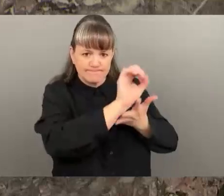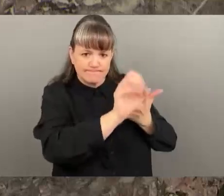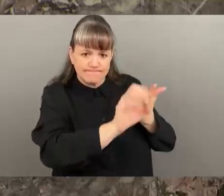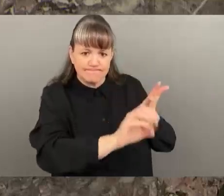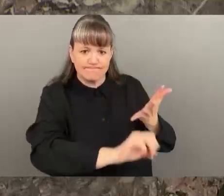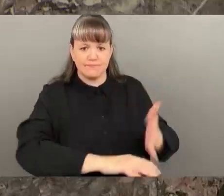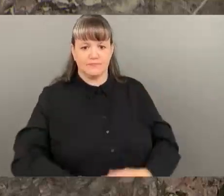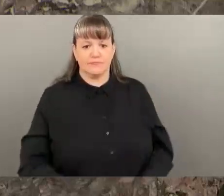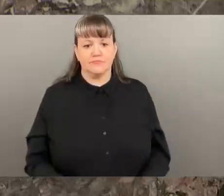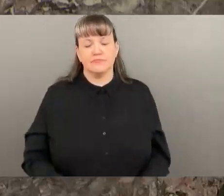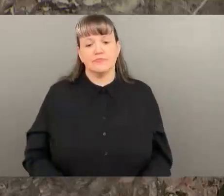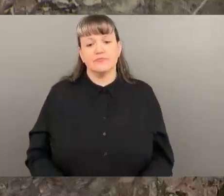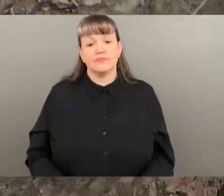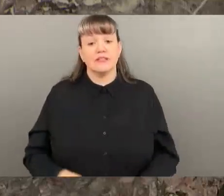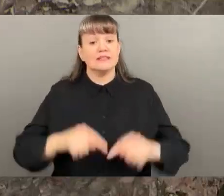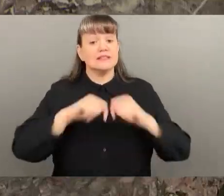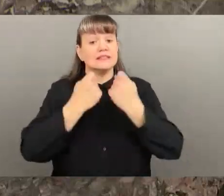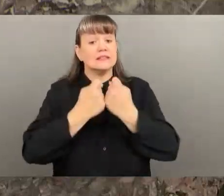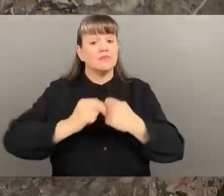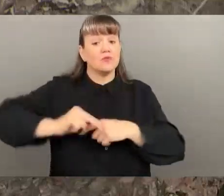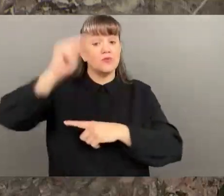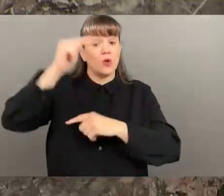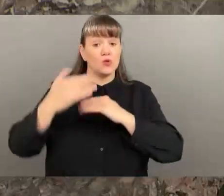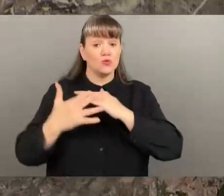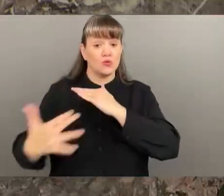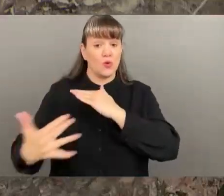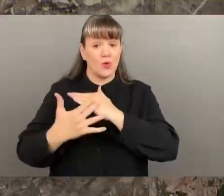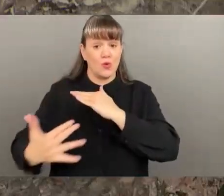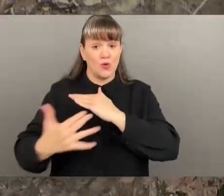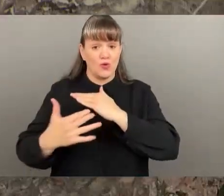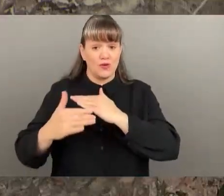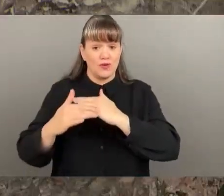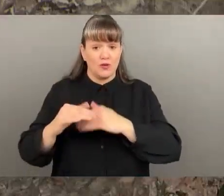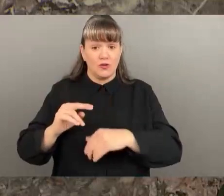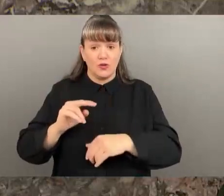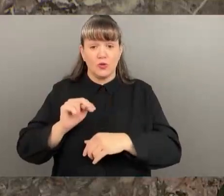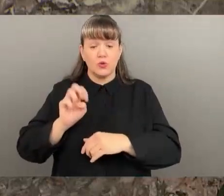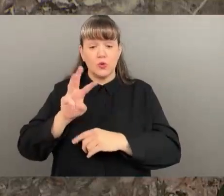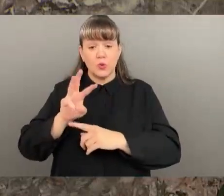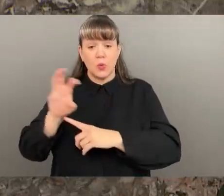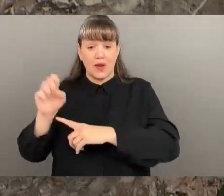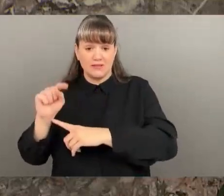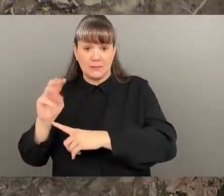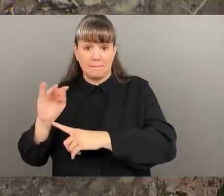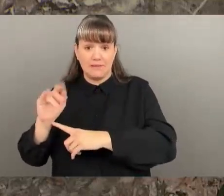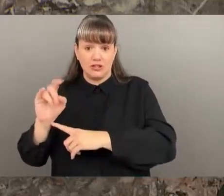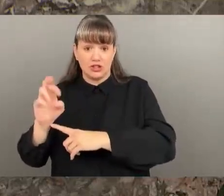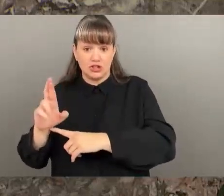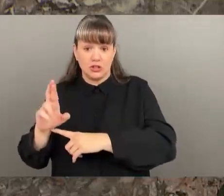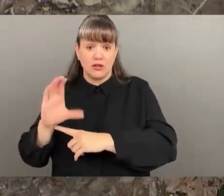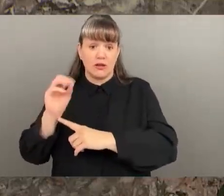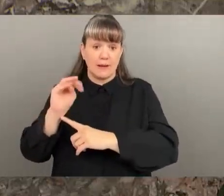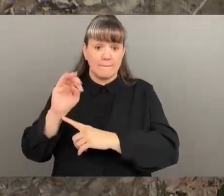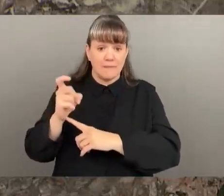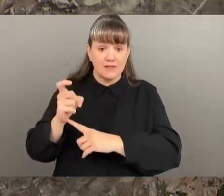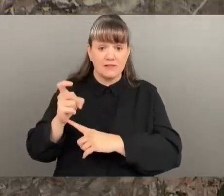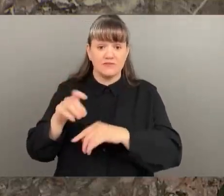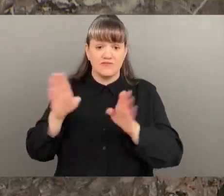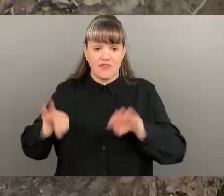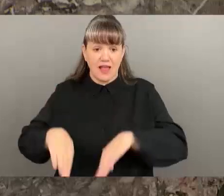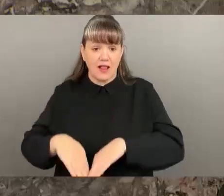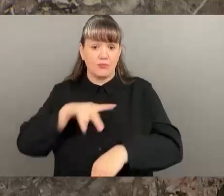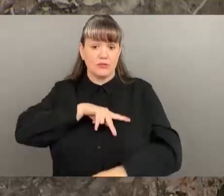New West, Prince George, Comox Valley. I'm going to have more to say soon about how these teams are expanding. They are already responding to